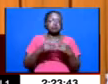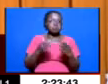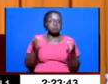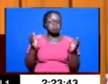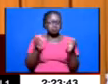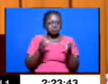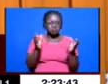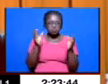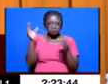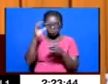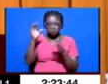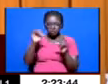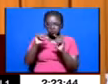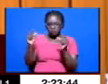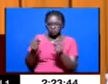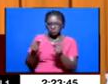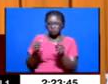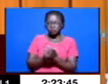groups.